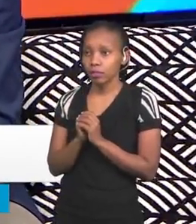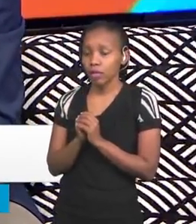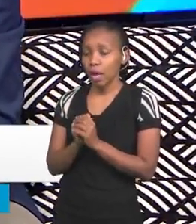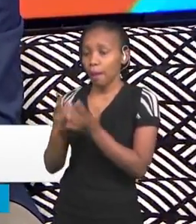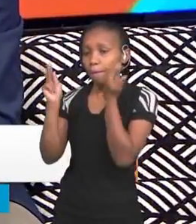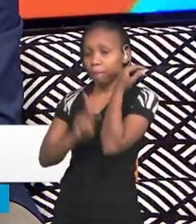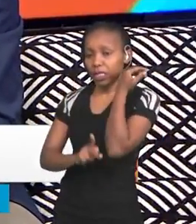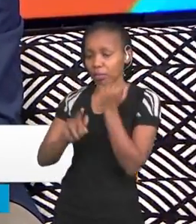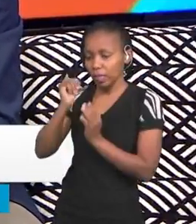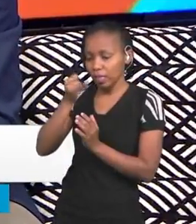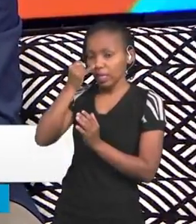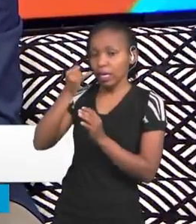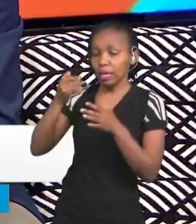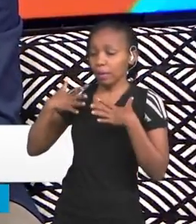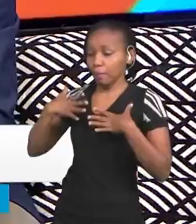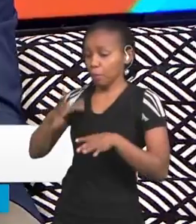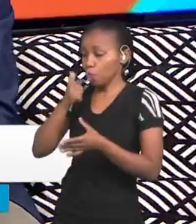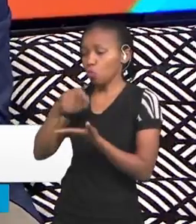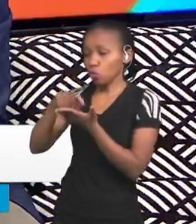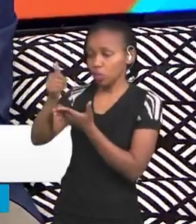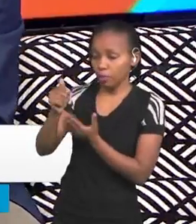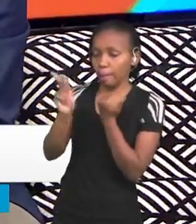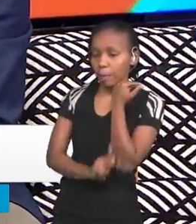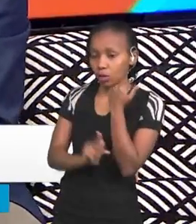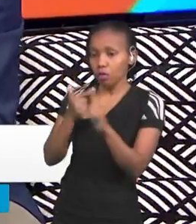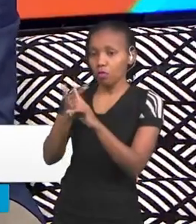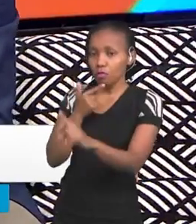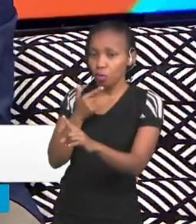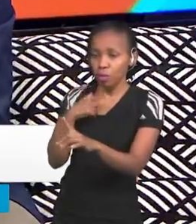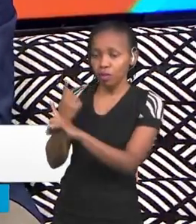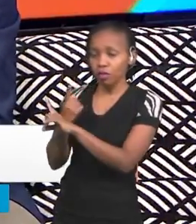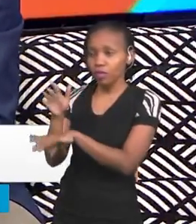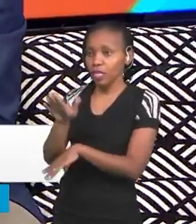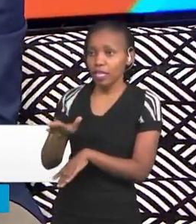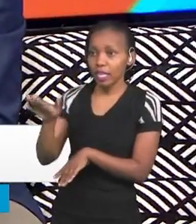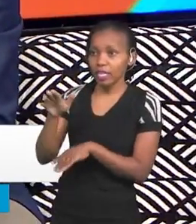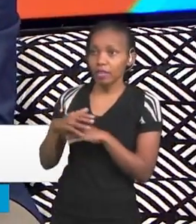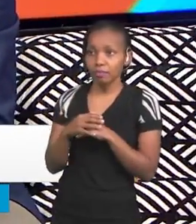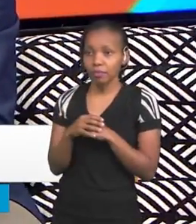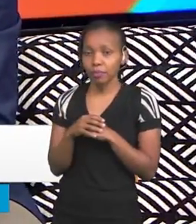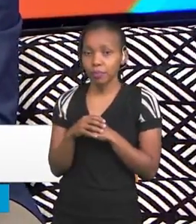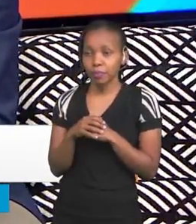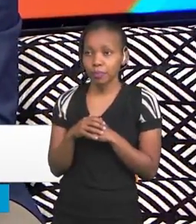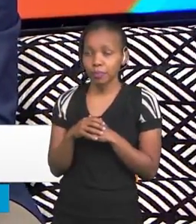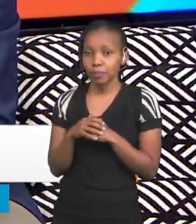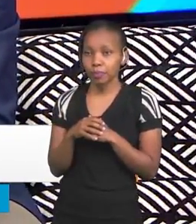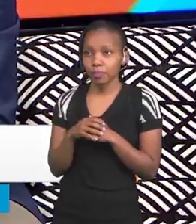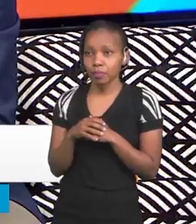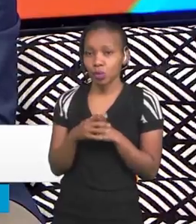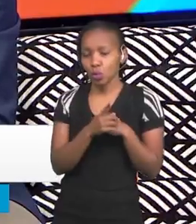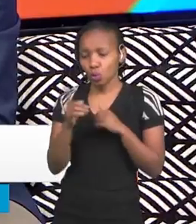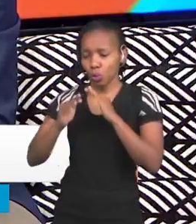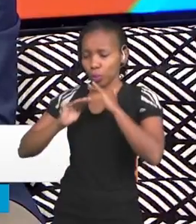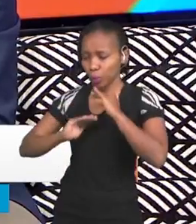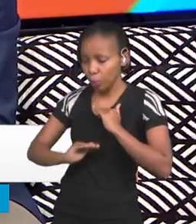punishment, mm-hmm. drug traffickers mm-hmm. From the airport, from the sea, very porous entries and exit. Yes. Are you